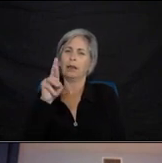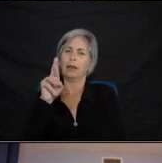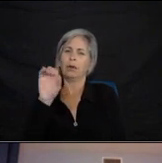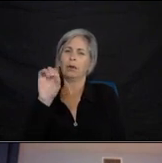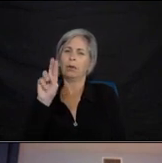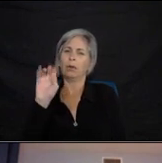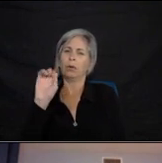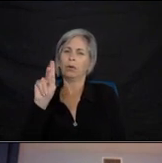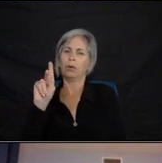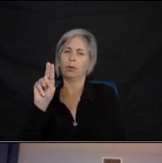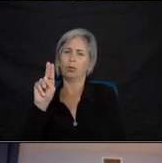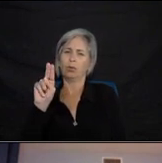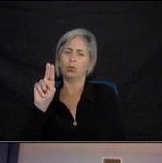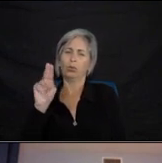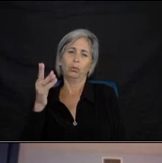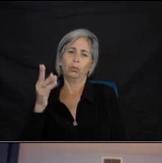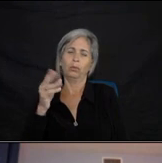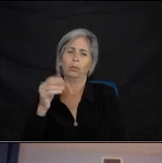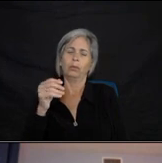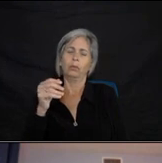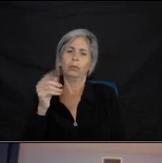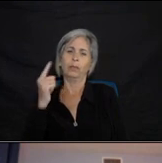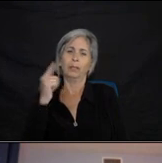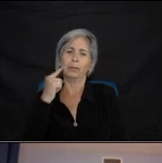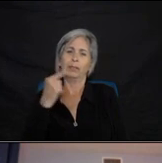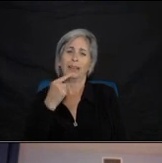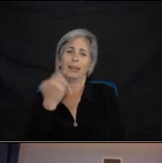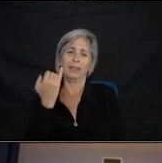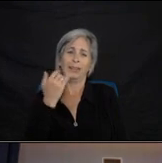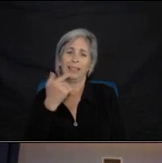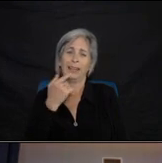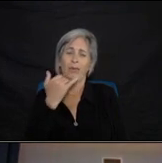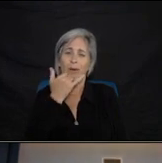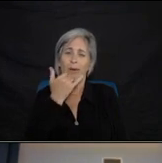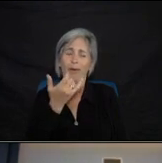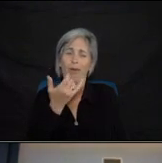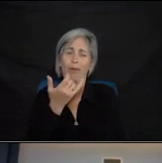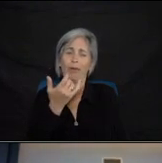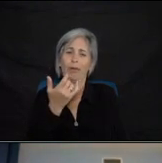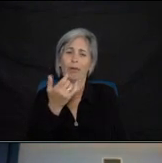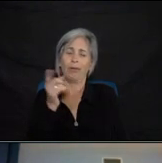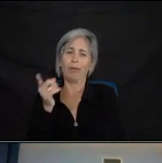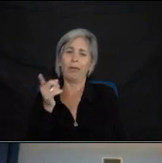Roku. Apologize for the mispronunciation.